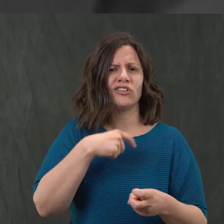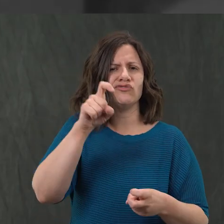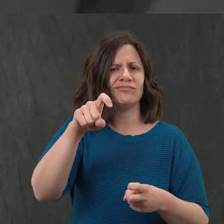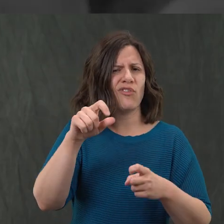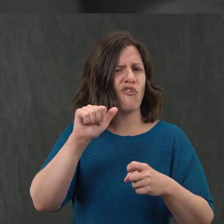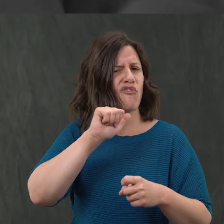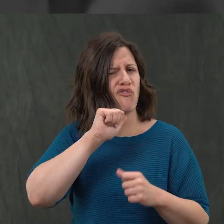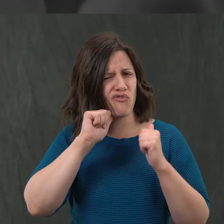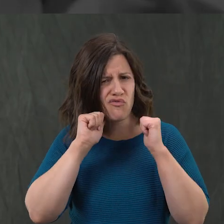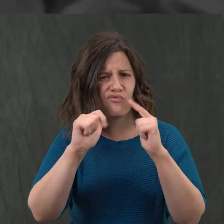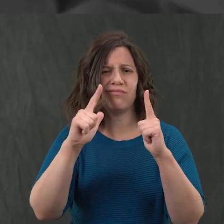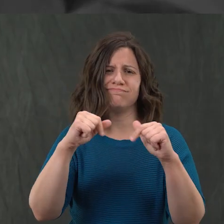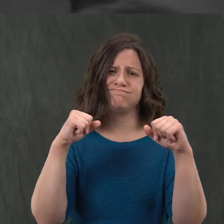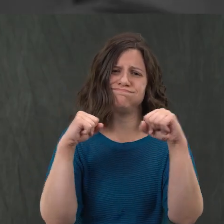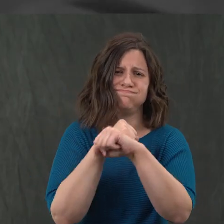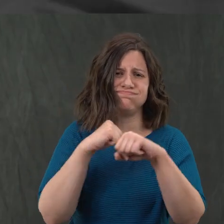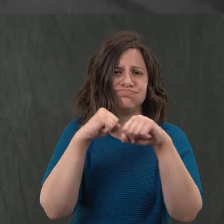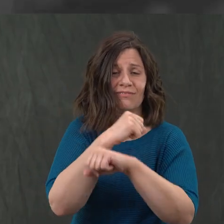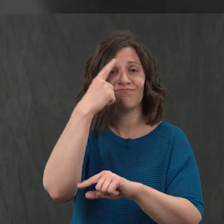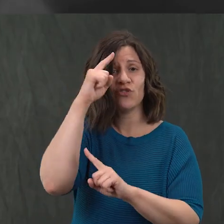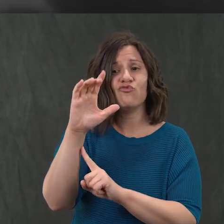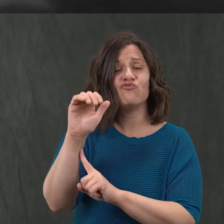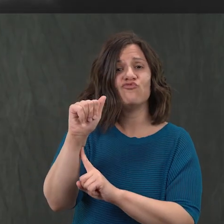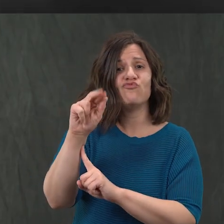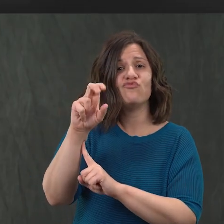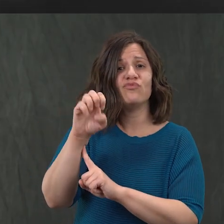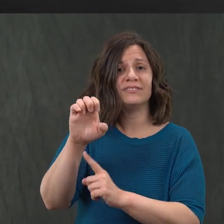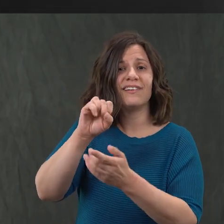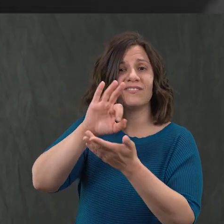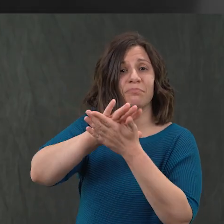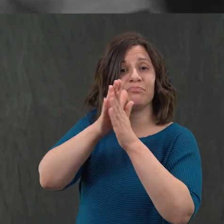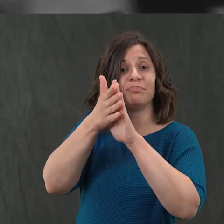"We should all fight for the cause of peace in this troubled world today.